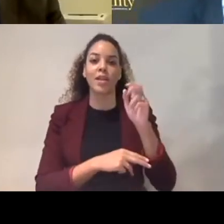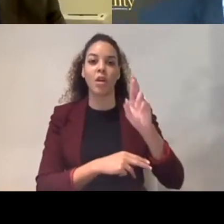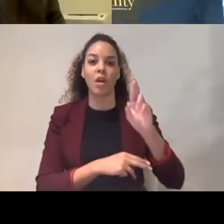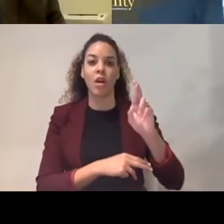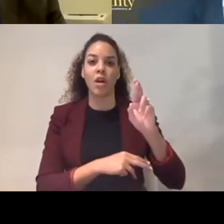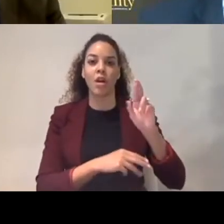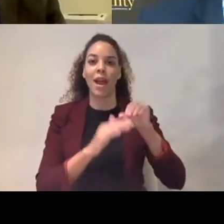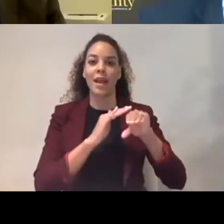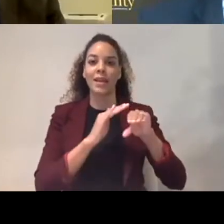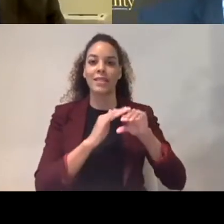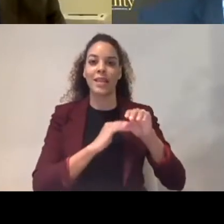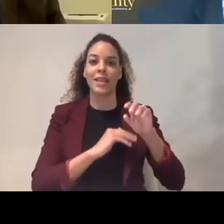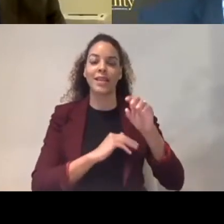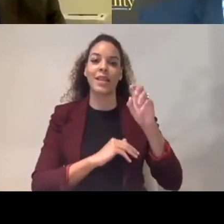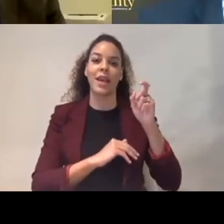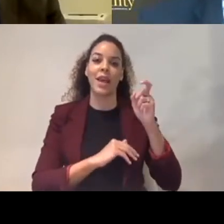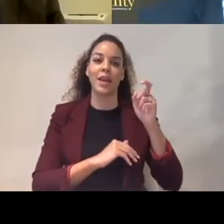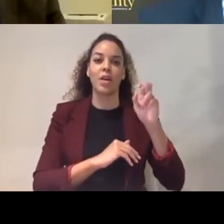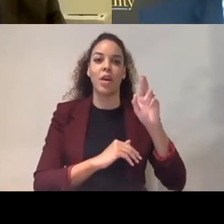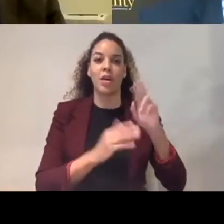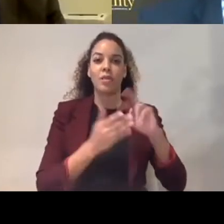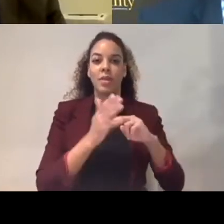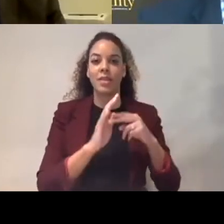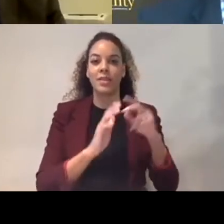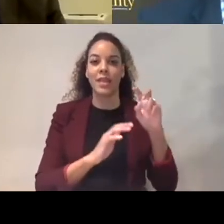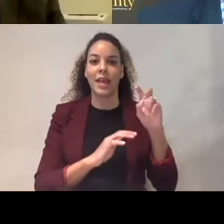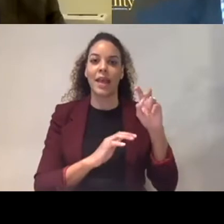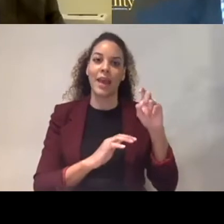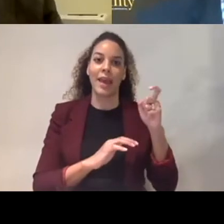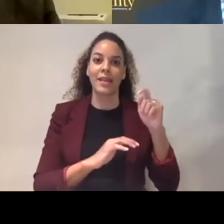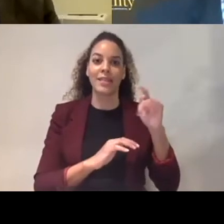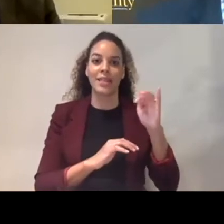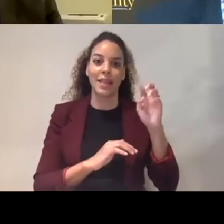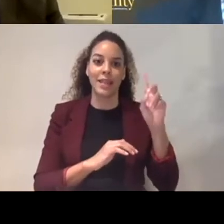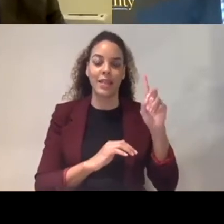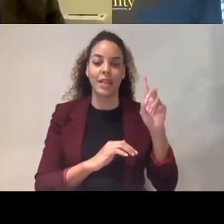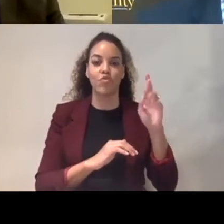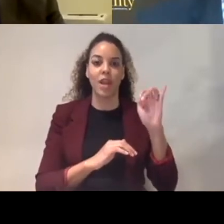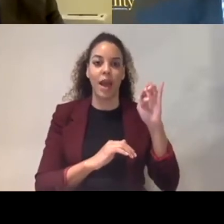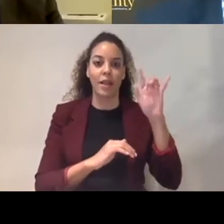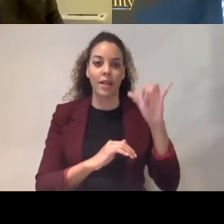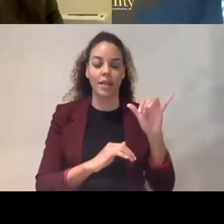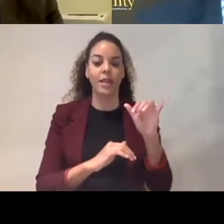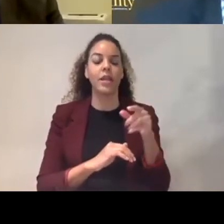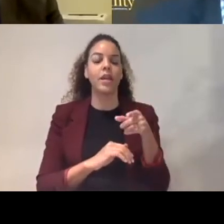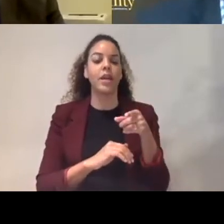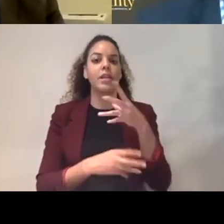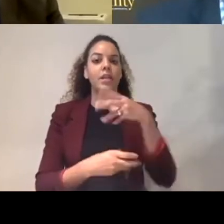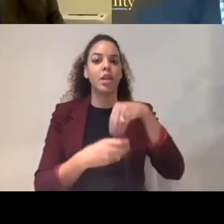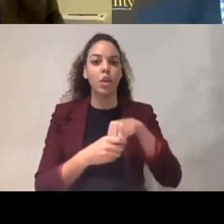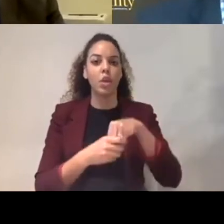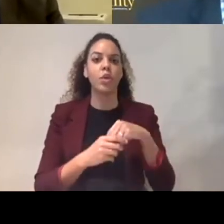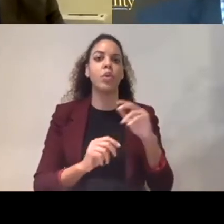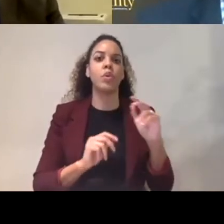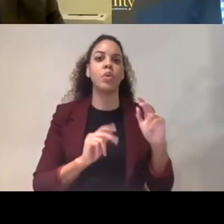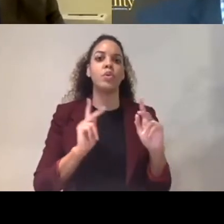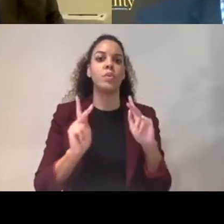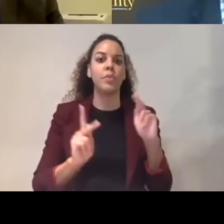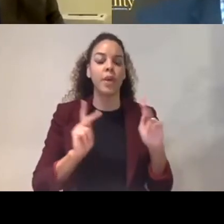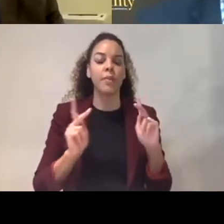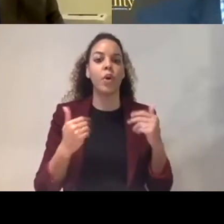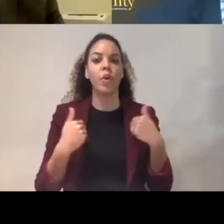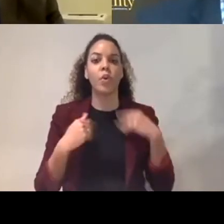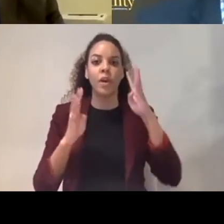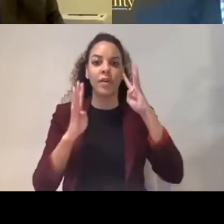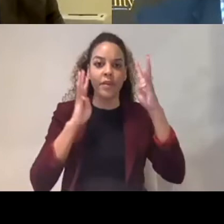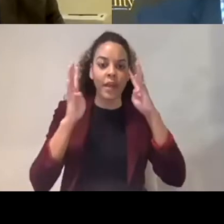a macro level, it's bringing together users, developers, investors, and policymakers around emerging technologies. And how